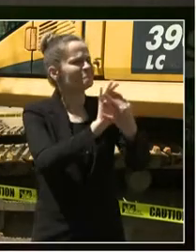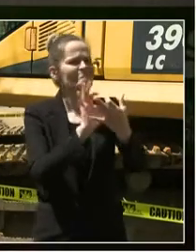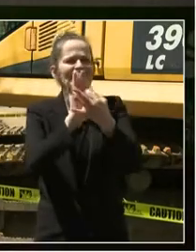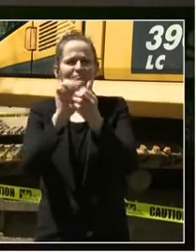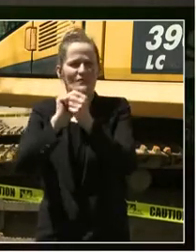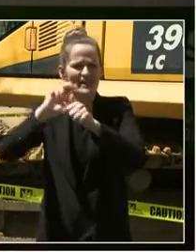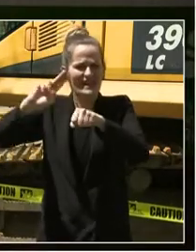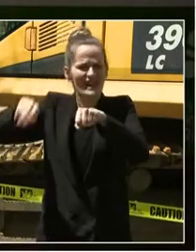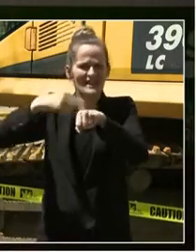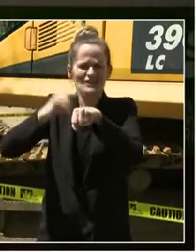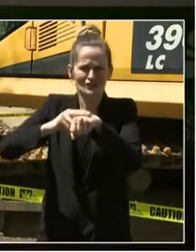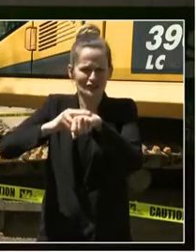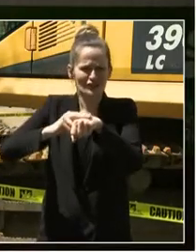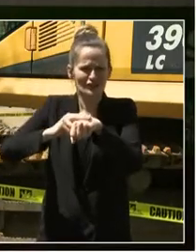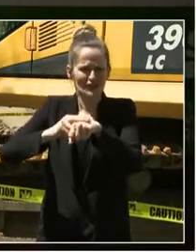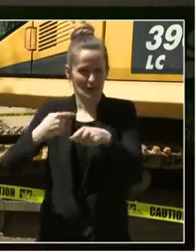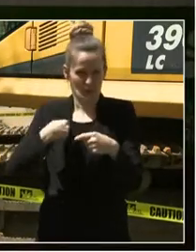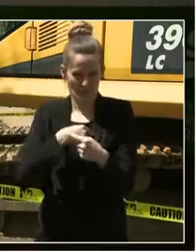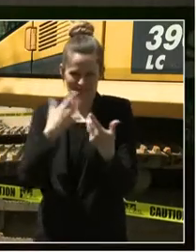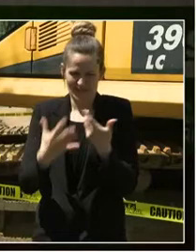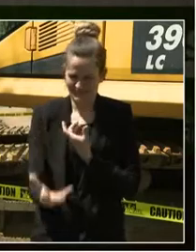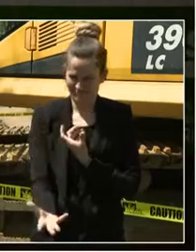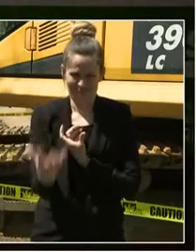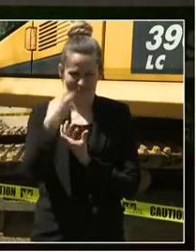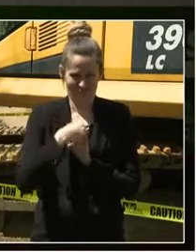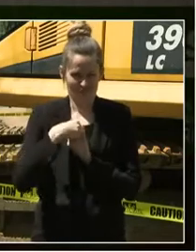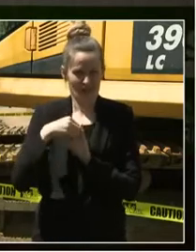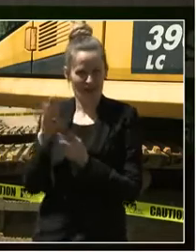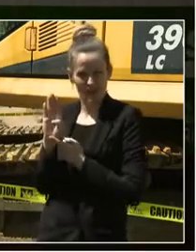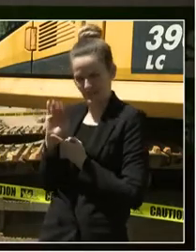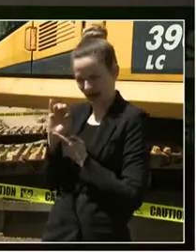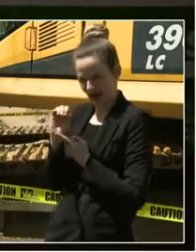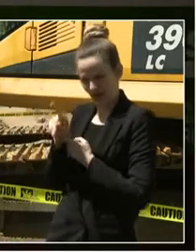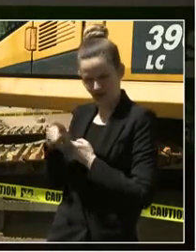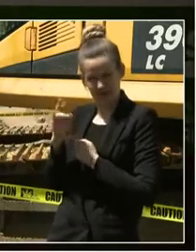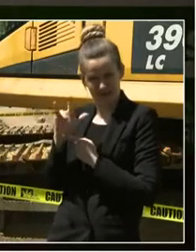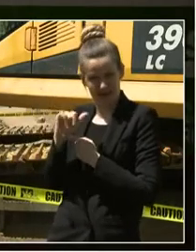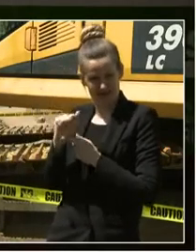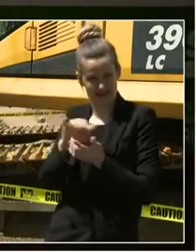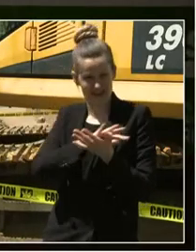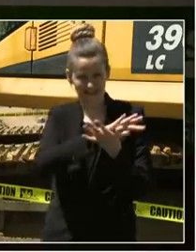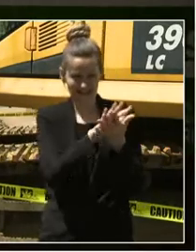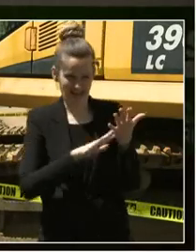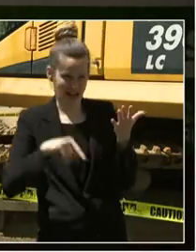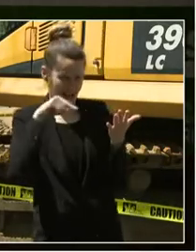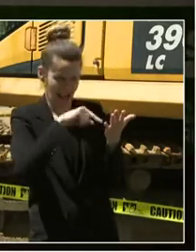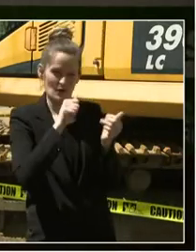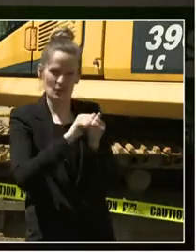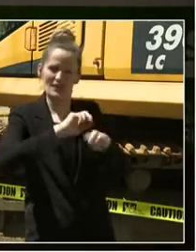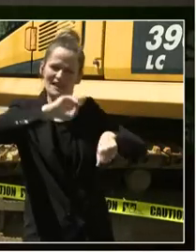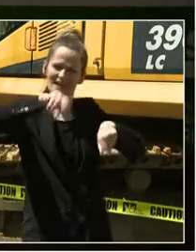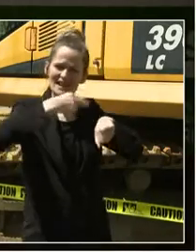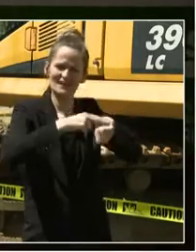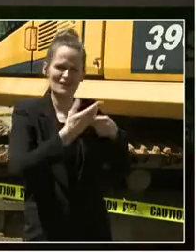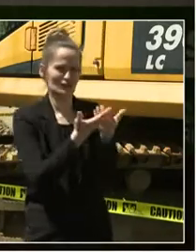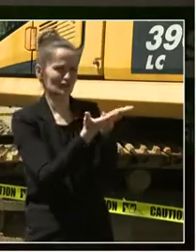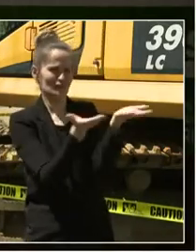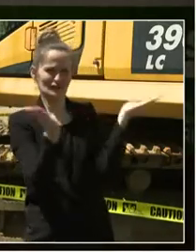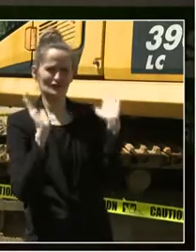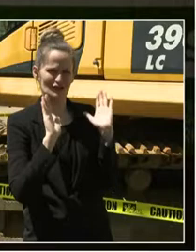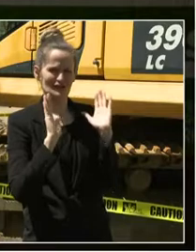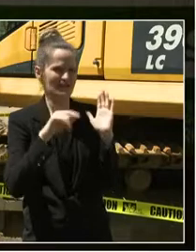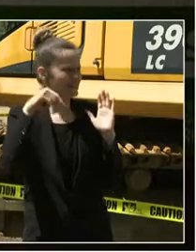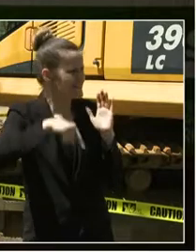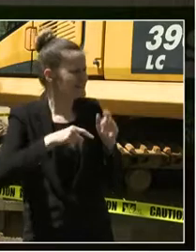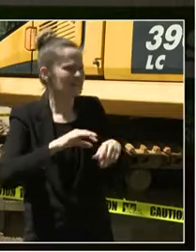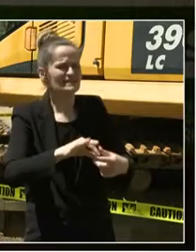this biophilia design into this project. This unique project reflects Mayor Bowser's